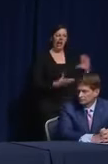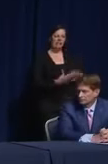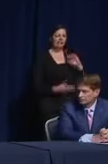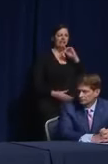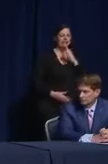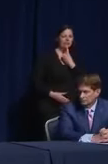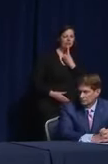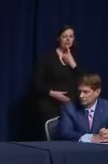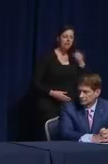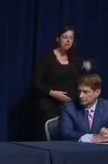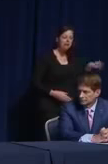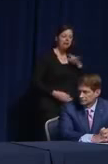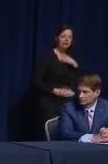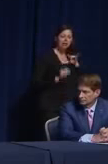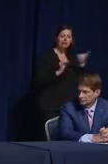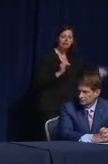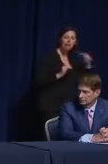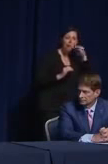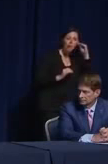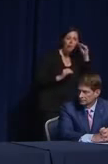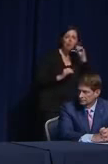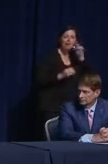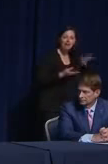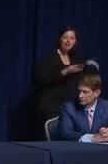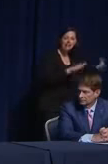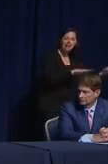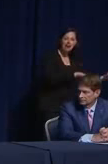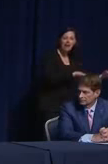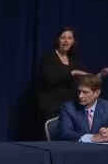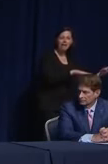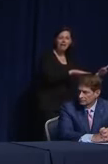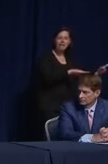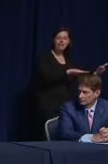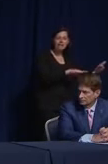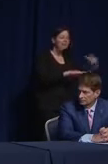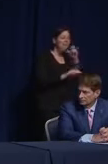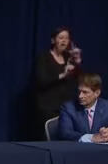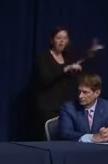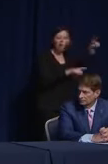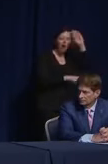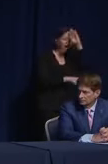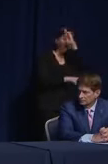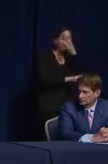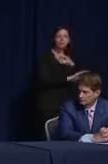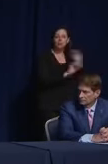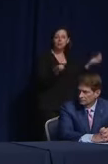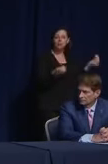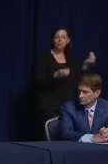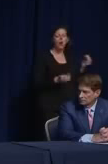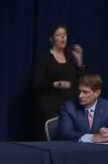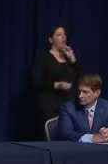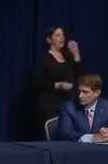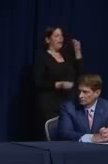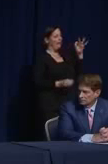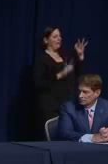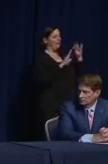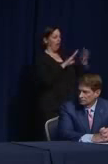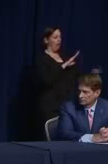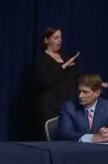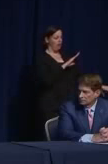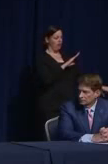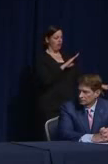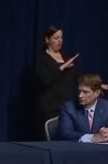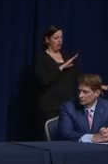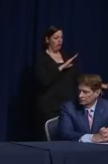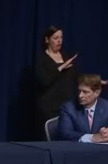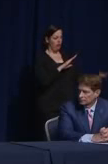no hospitalizations or deaths. That's 19 years and younger. In New Jersey, we're still examining the